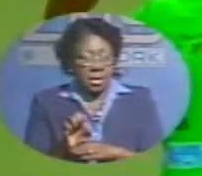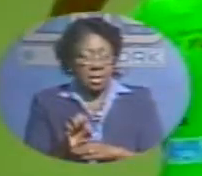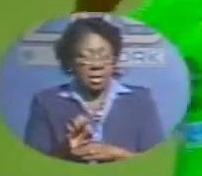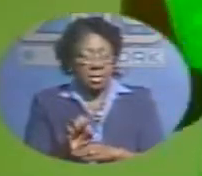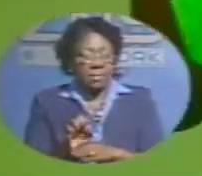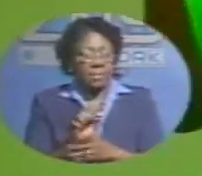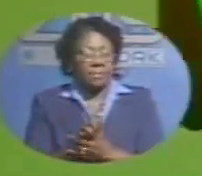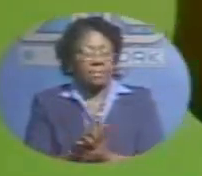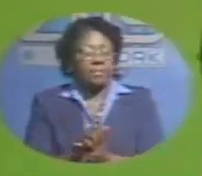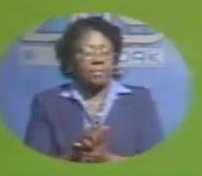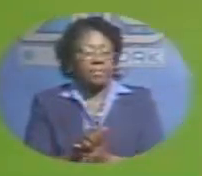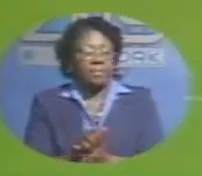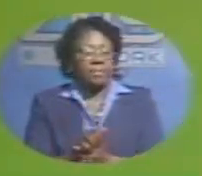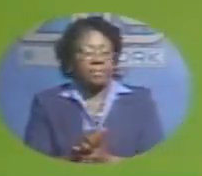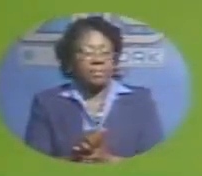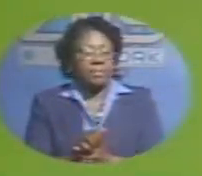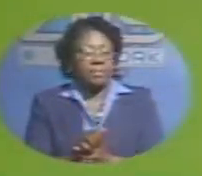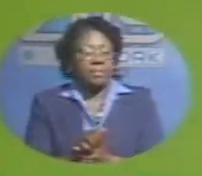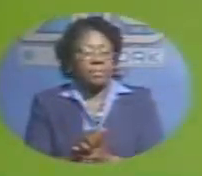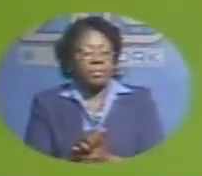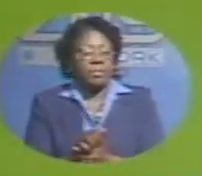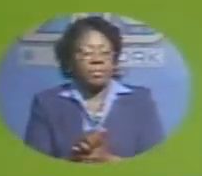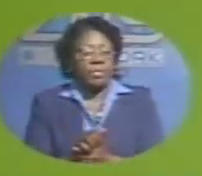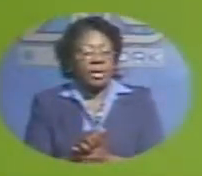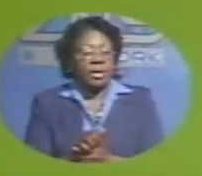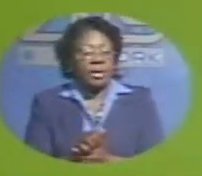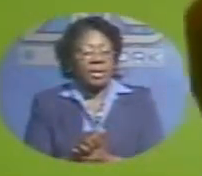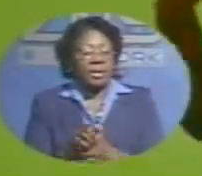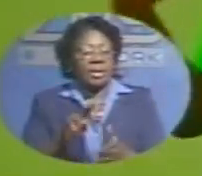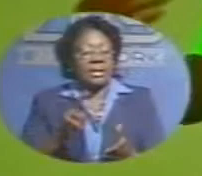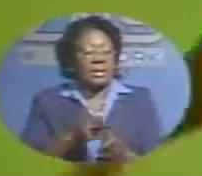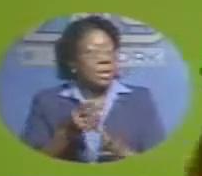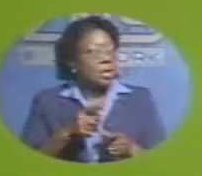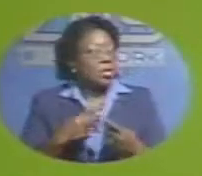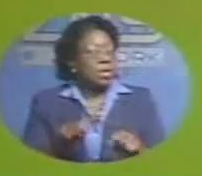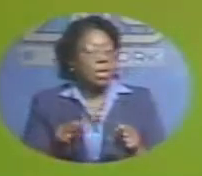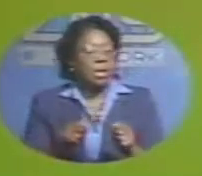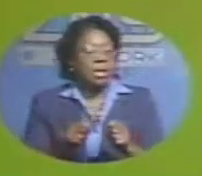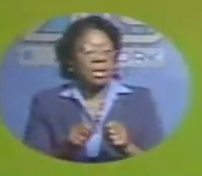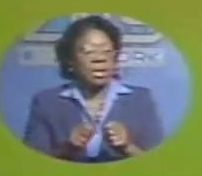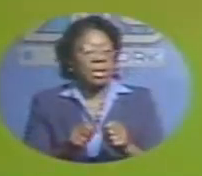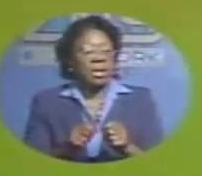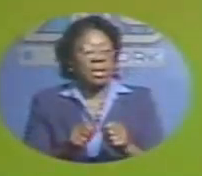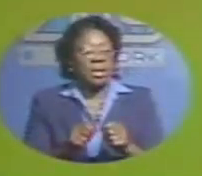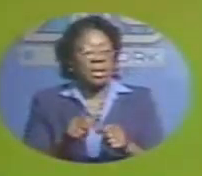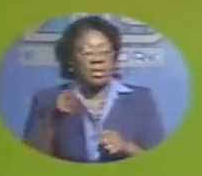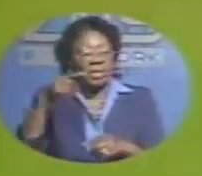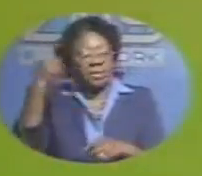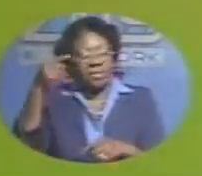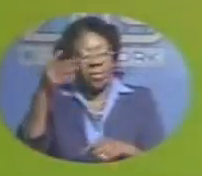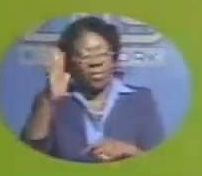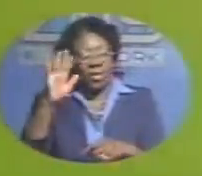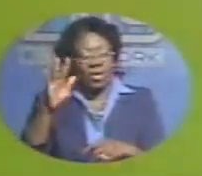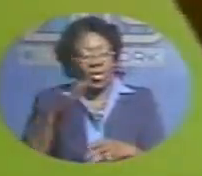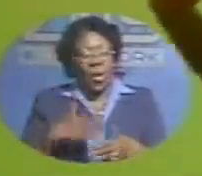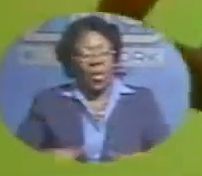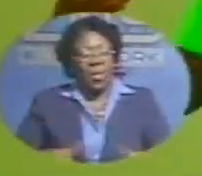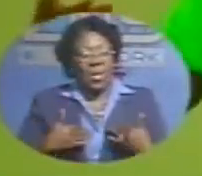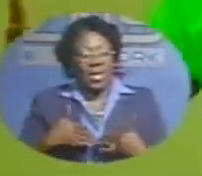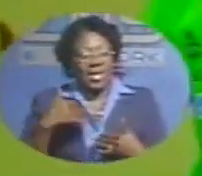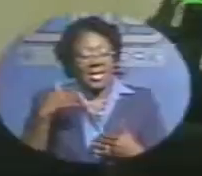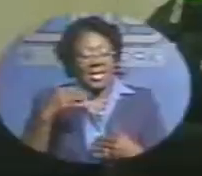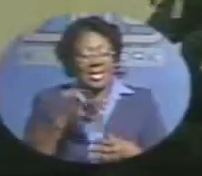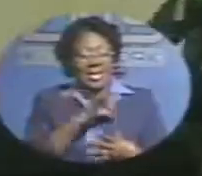seem fine on that first try, but on that second try, shoot, it will confuse your body, spirit, and